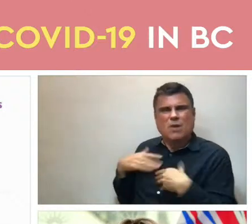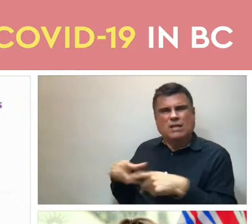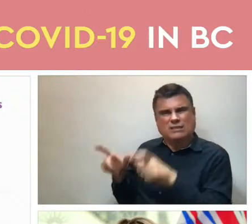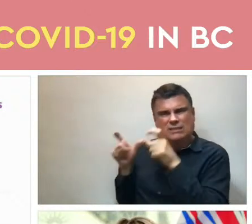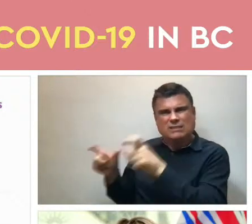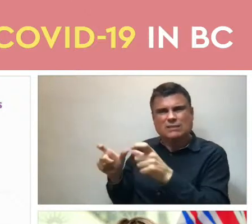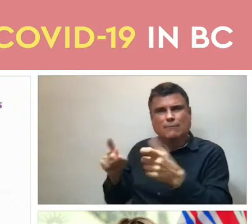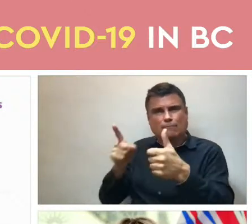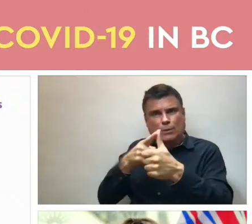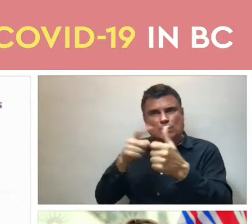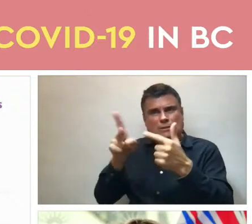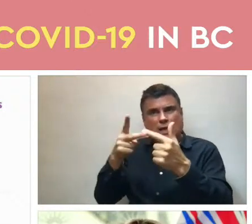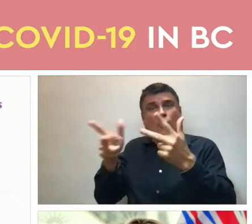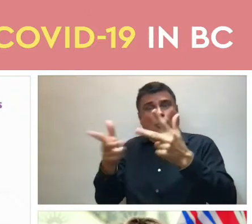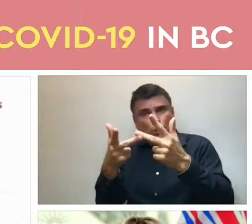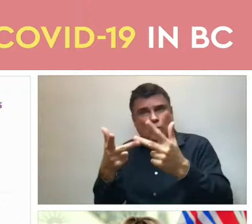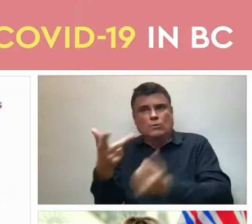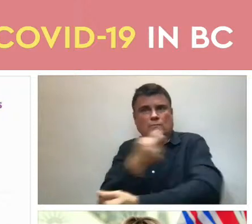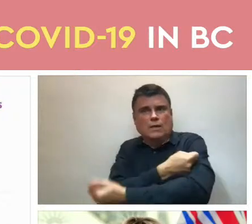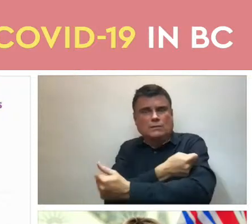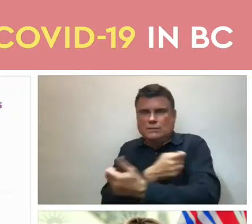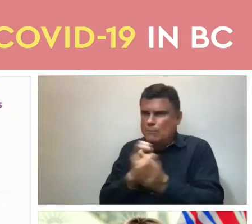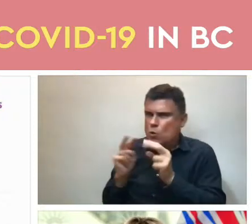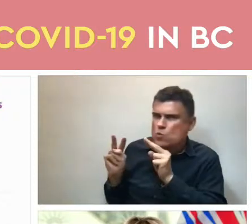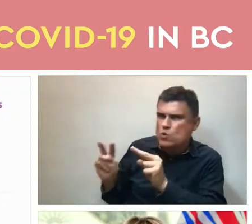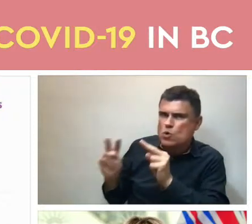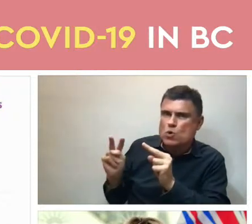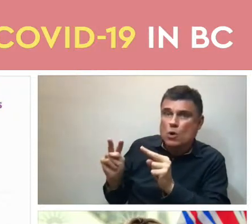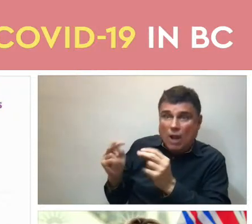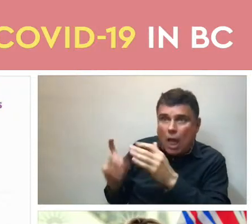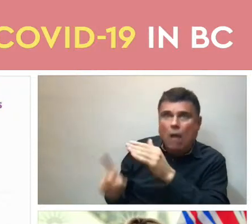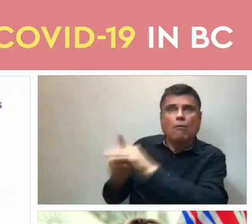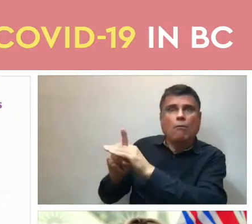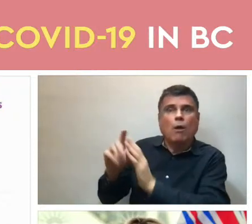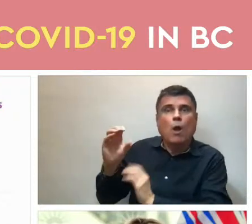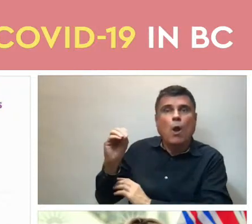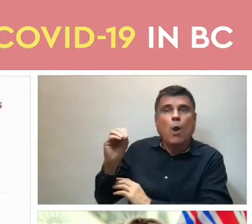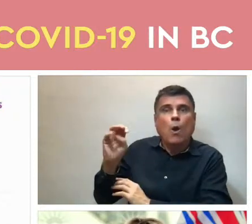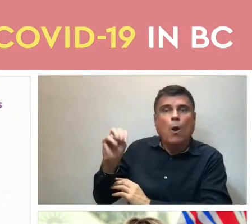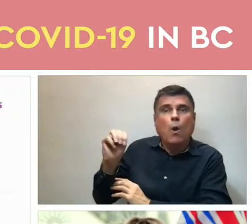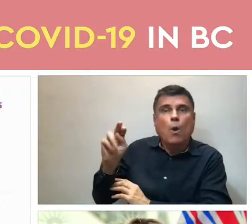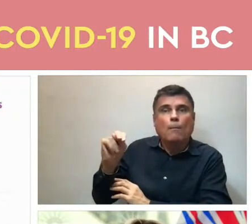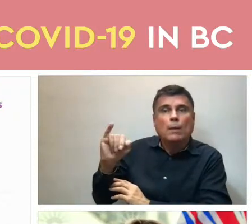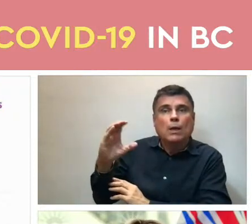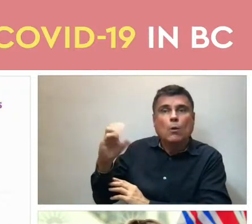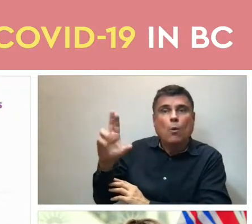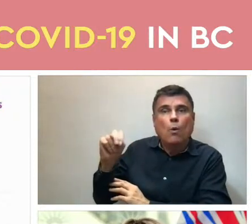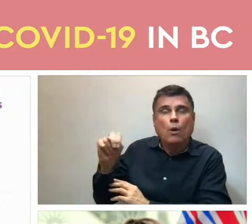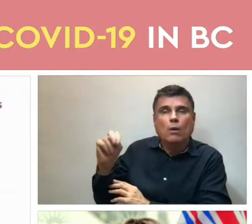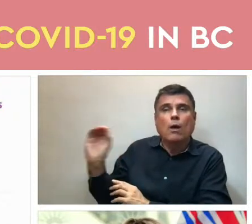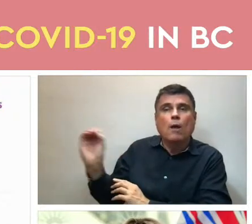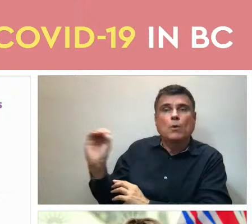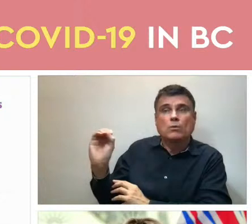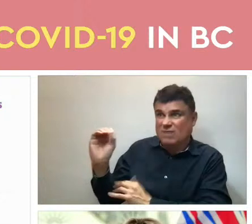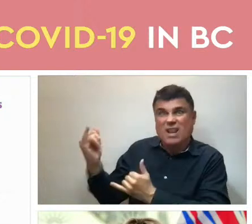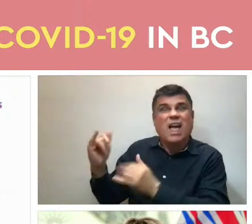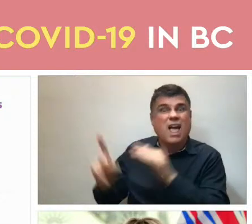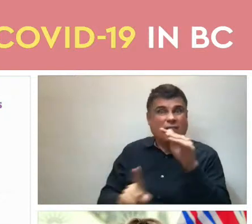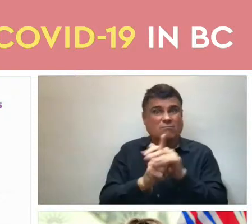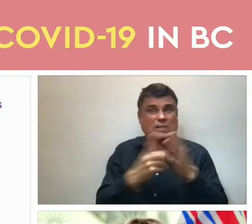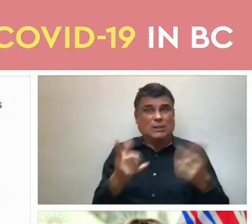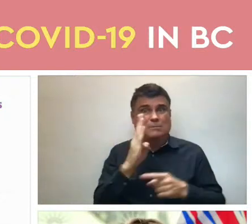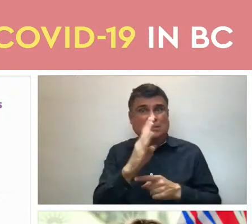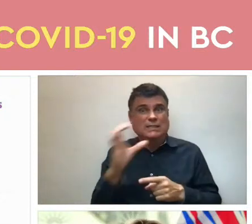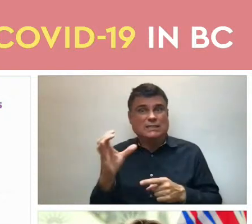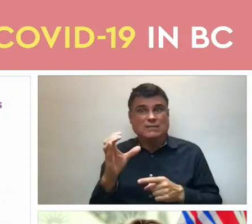this uncertainty of the new strain that we found here in BC, that's here across Canada, that we are now dealing with globally.